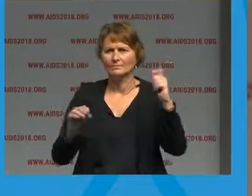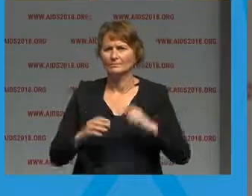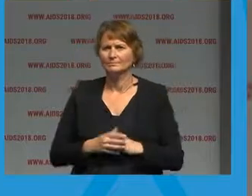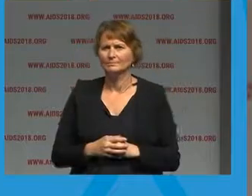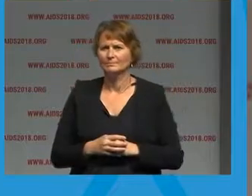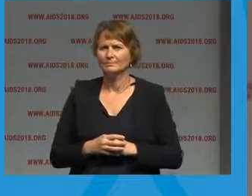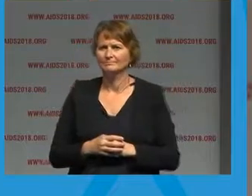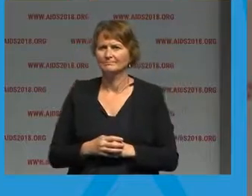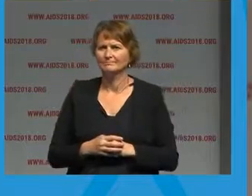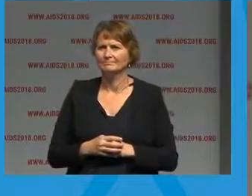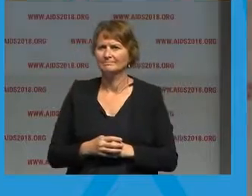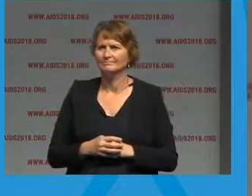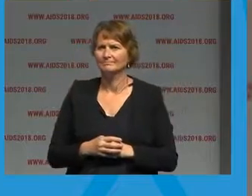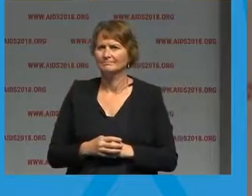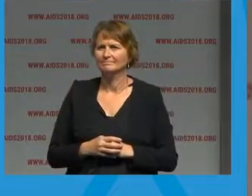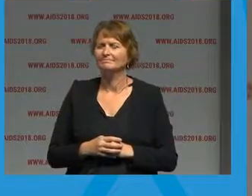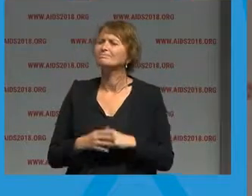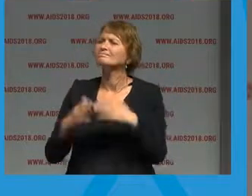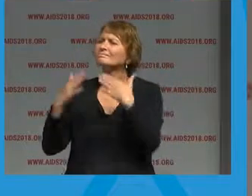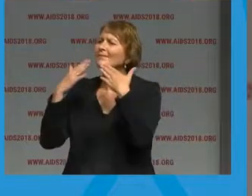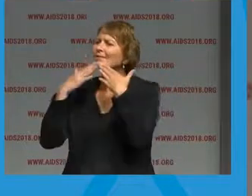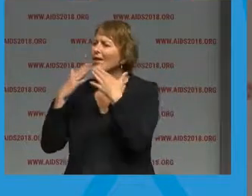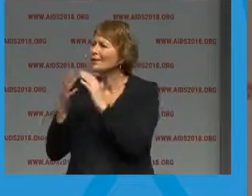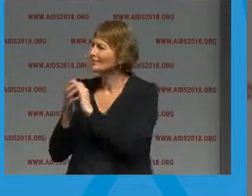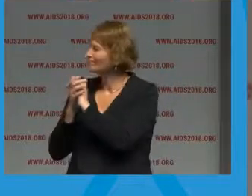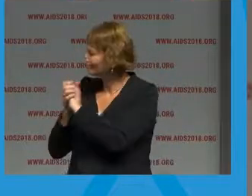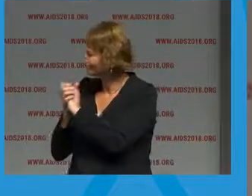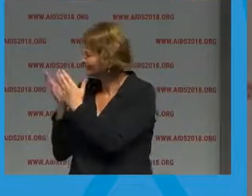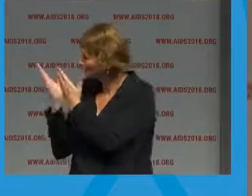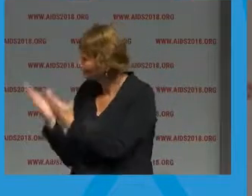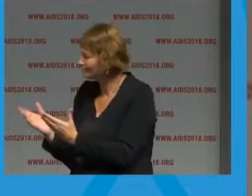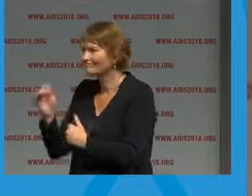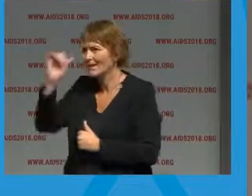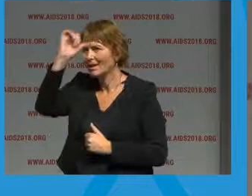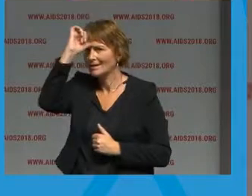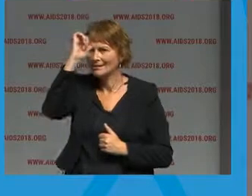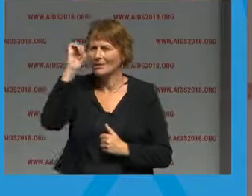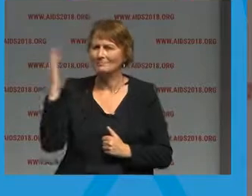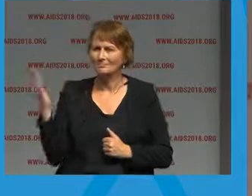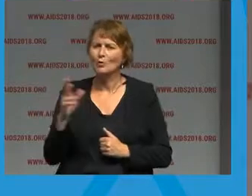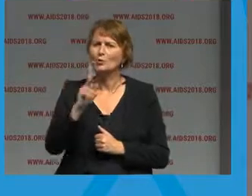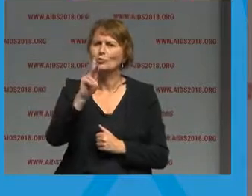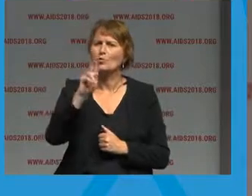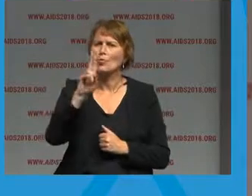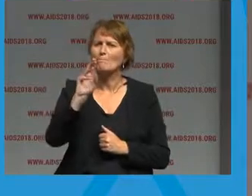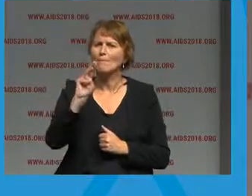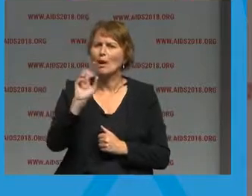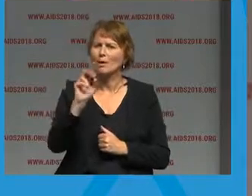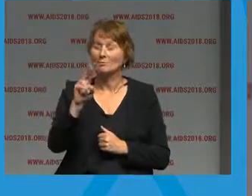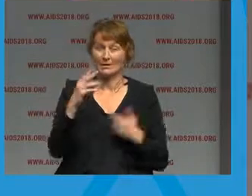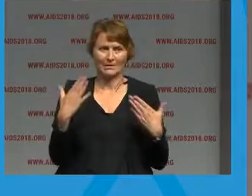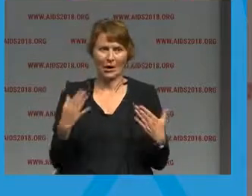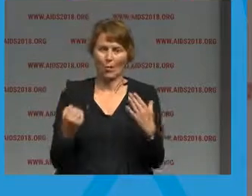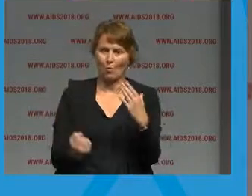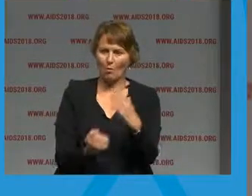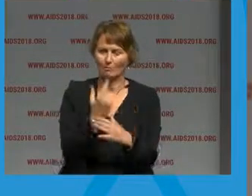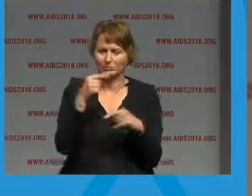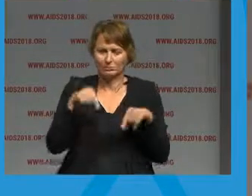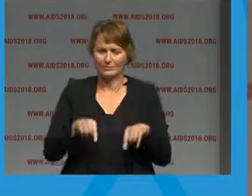I thank you, my comrade from India, Plessy Kumar, for giving us an